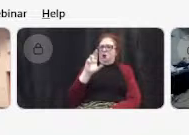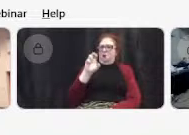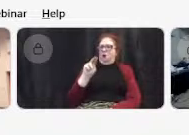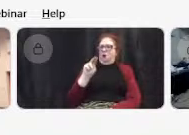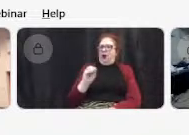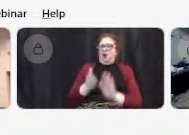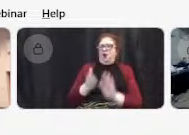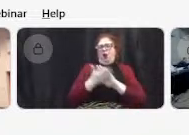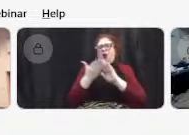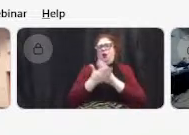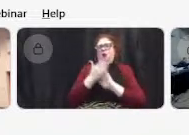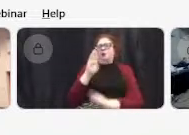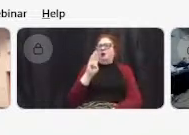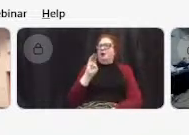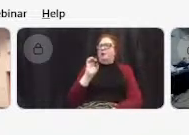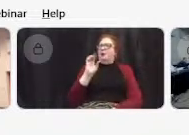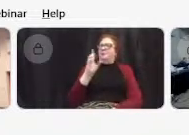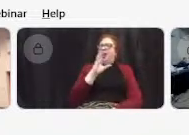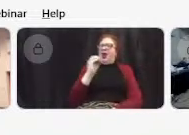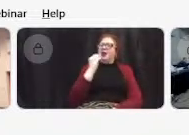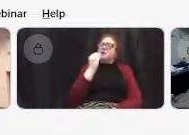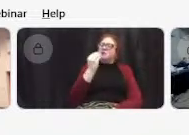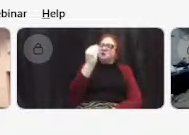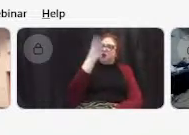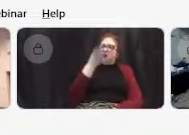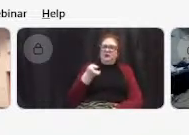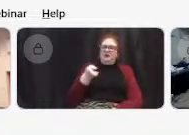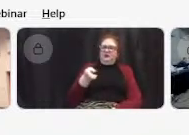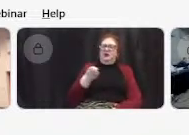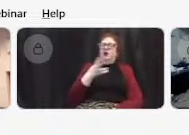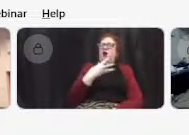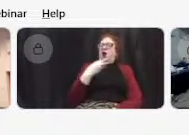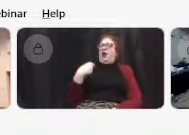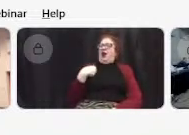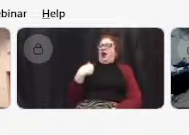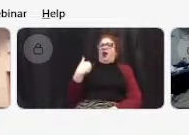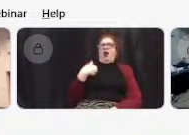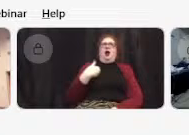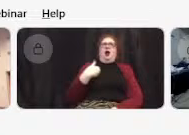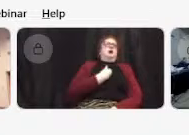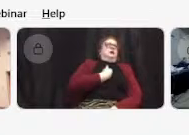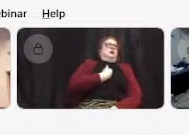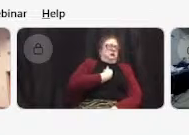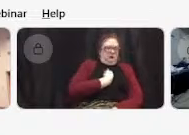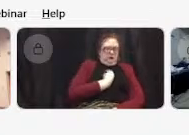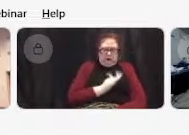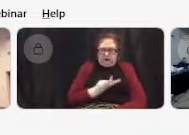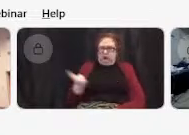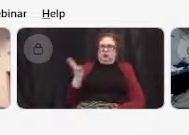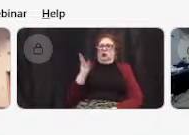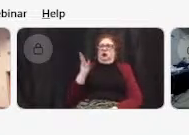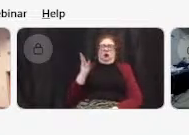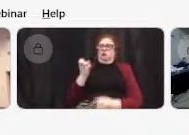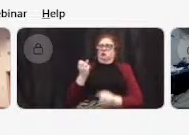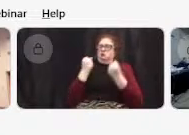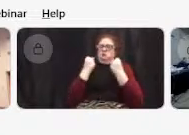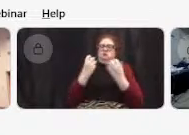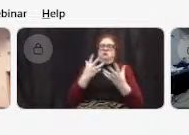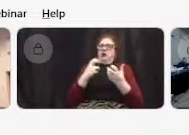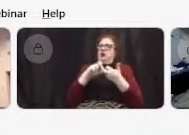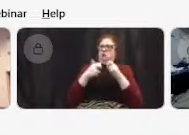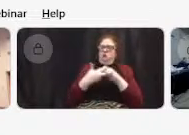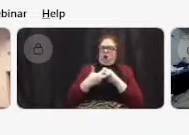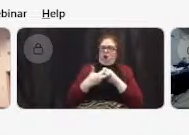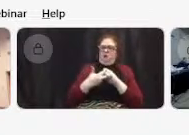breakfast. I had numerous problems with this. He was, I think, out of state in